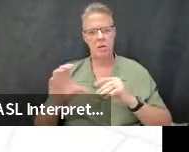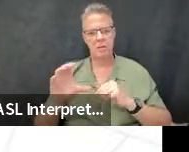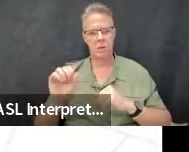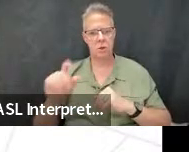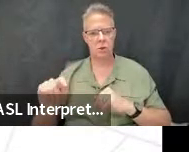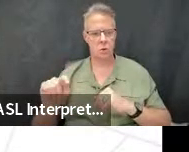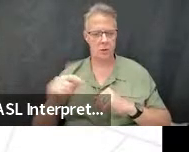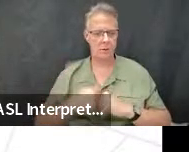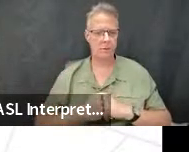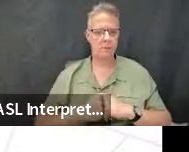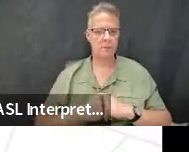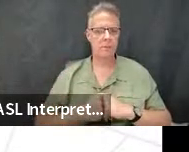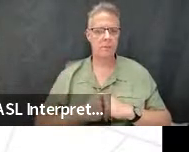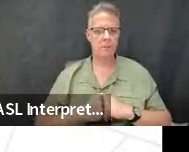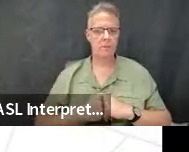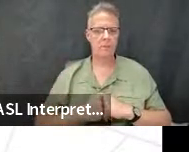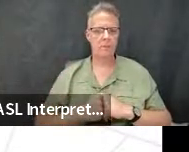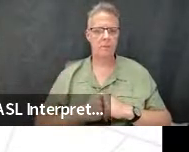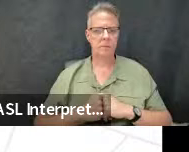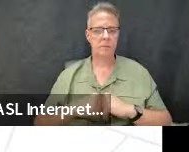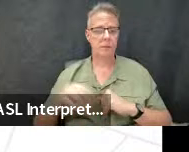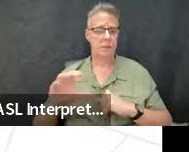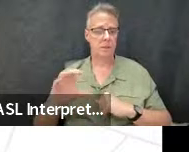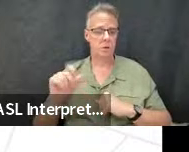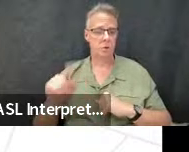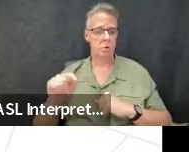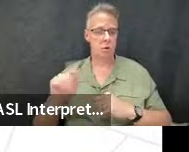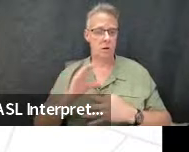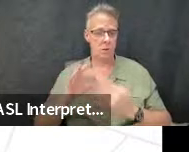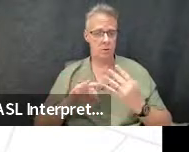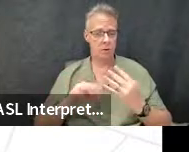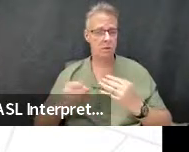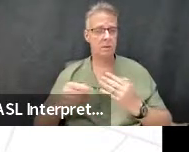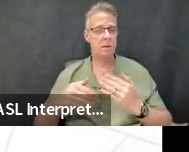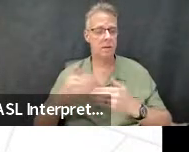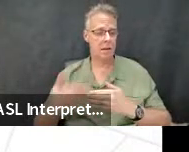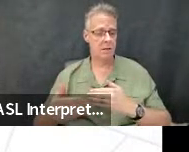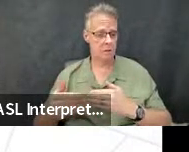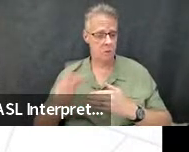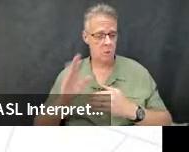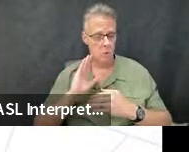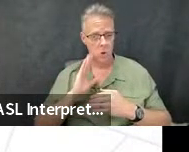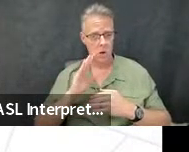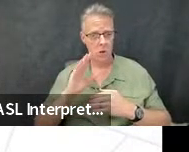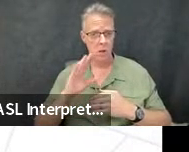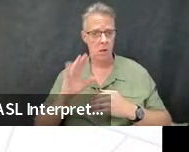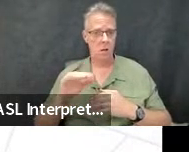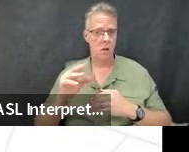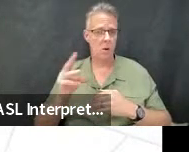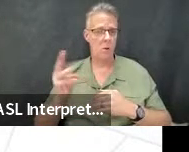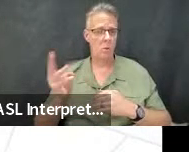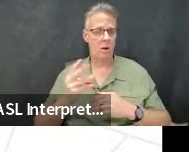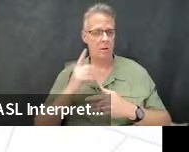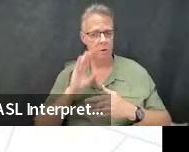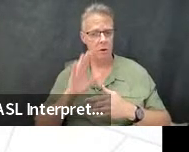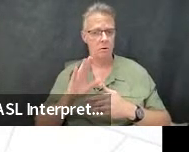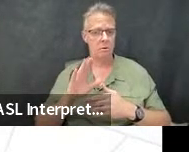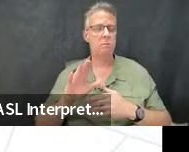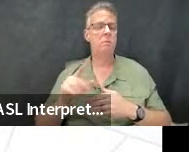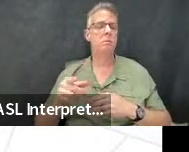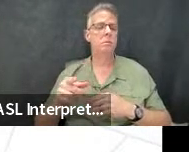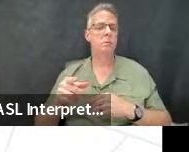options. And for the C Street options, and the next option would be the Western Shift option. Context for that